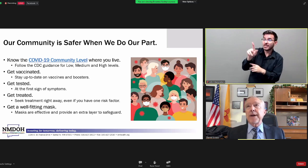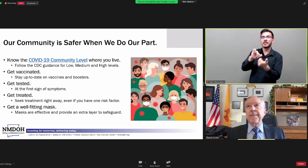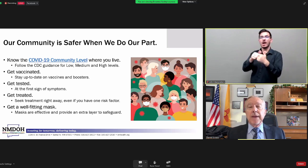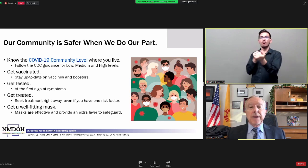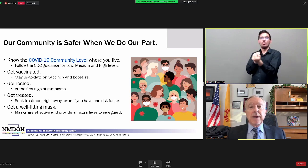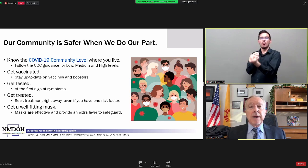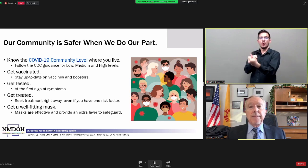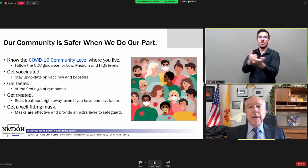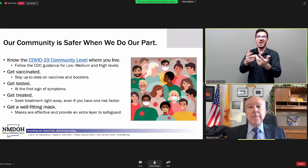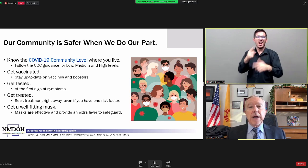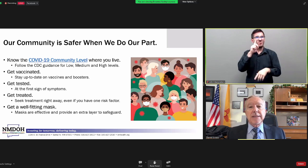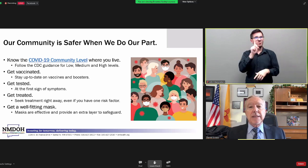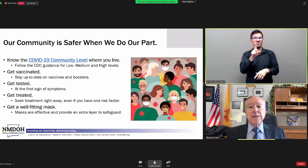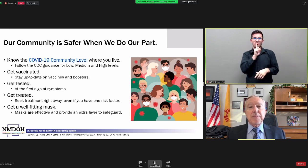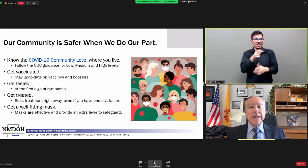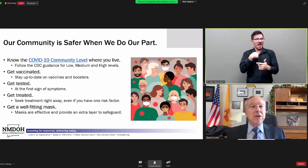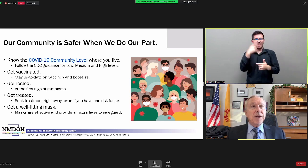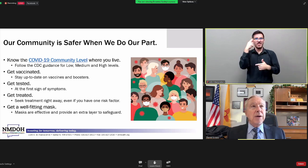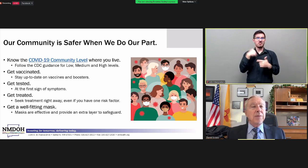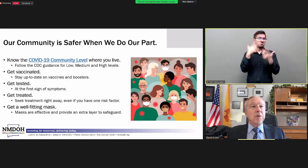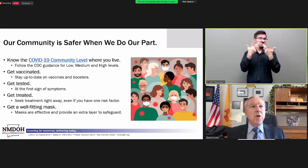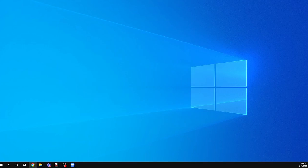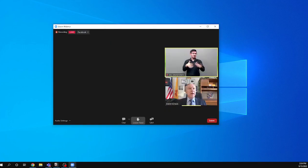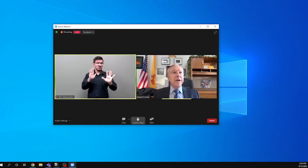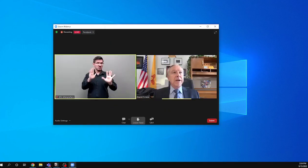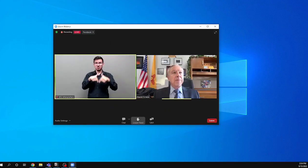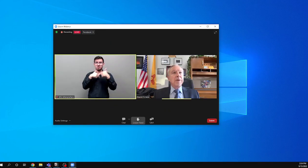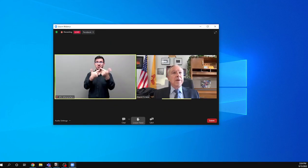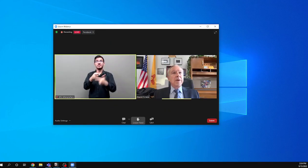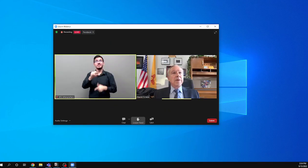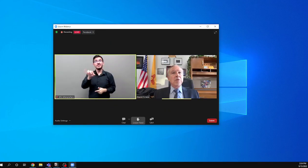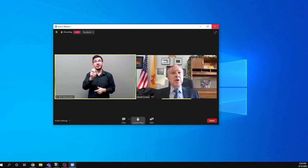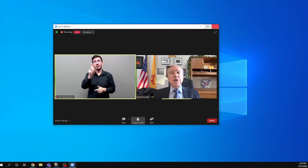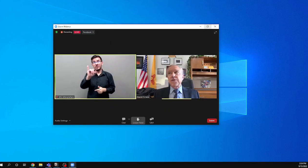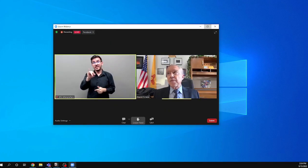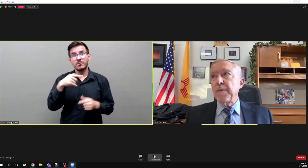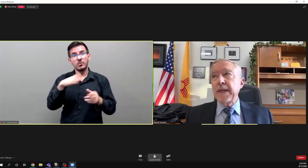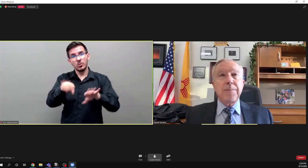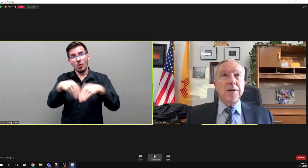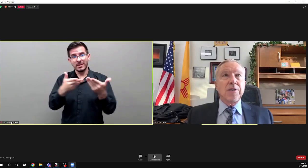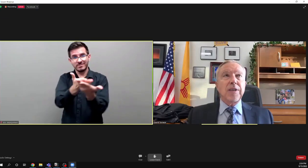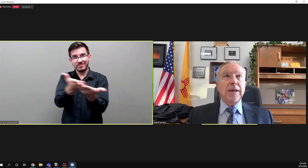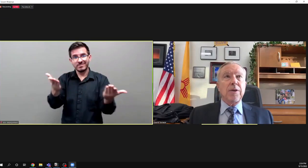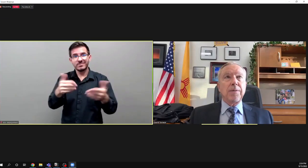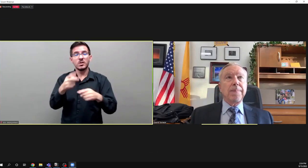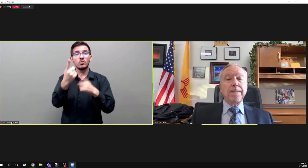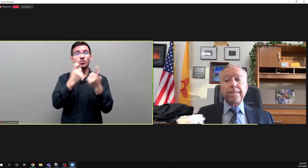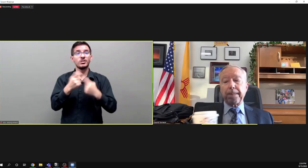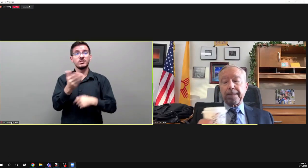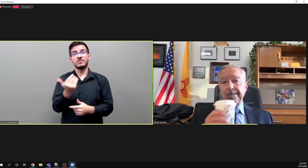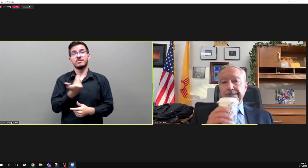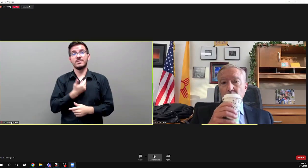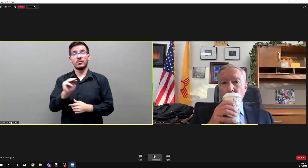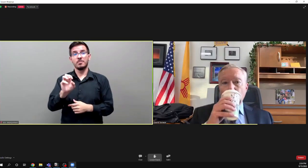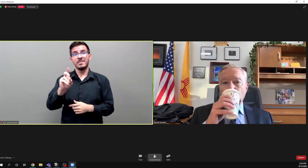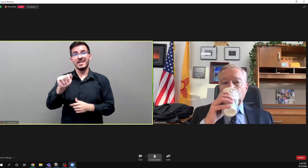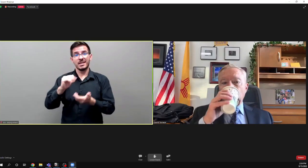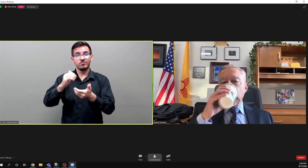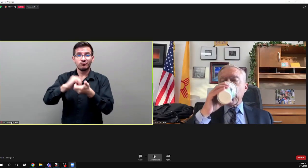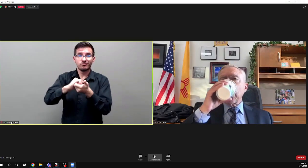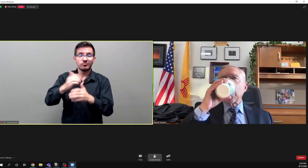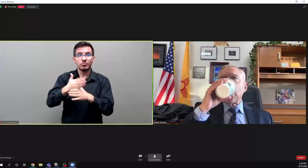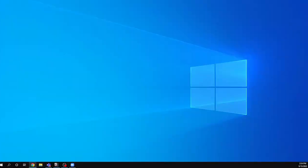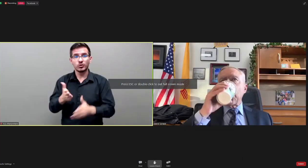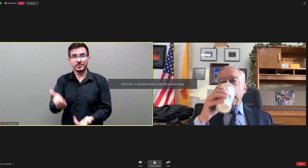And we're gonna, I'll send this back to you now, and we'll open it up for questions from our media partners. Thank you. All